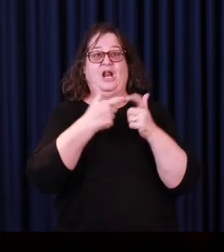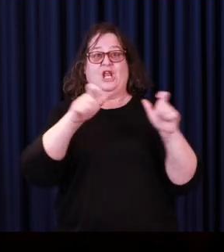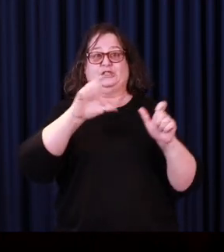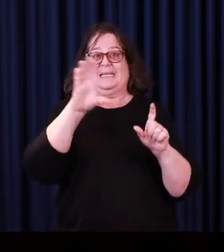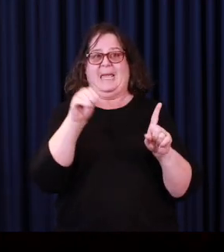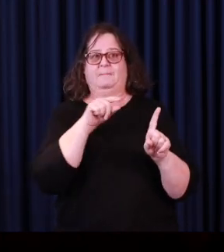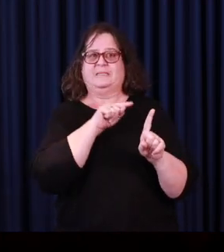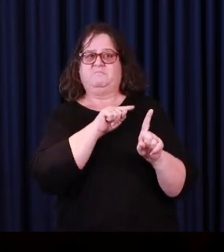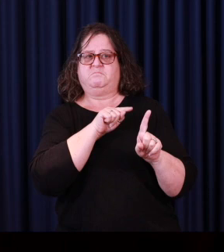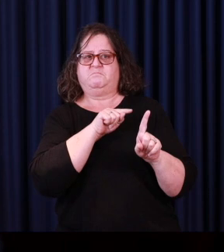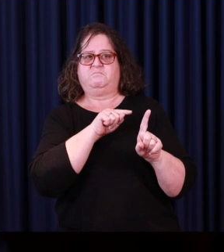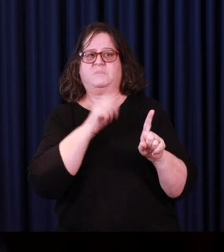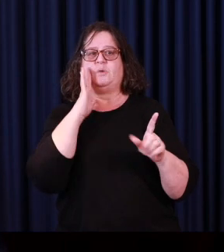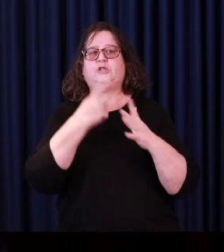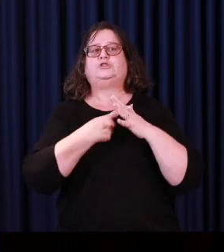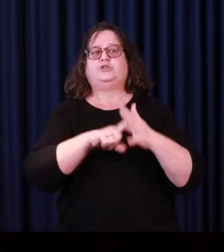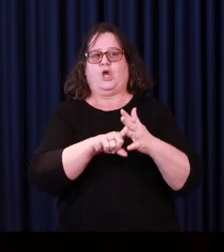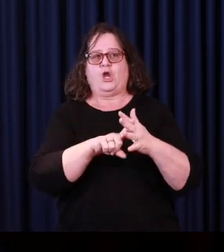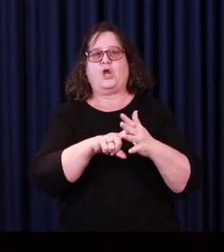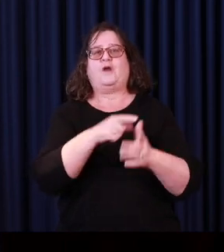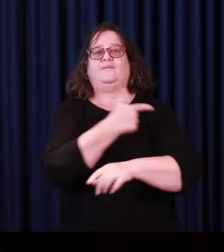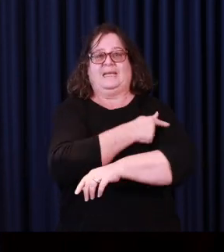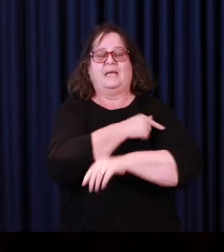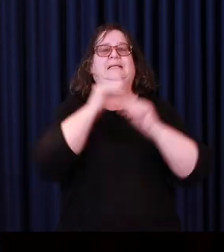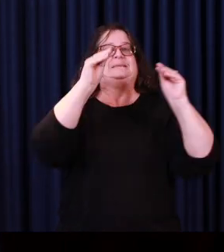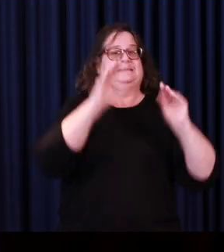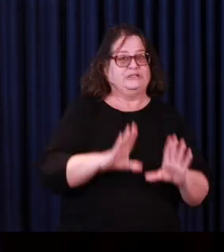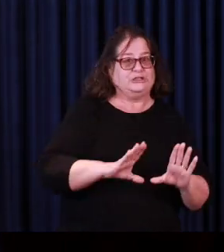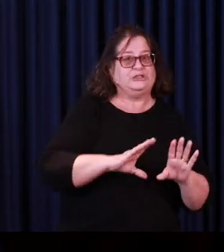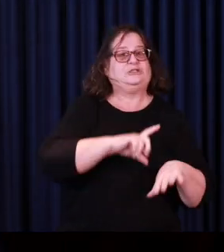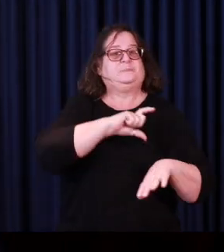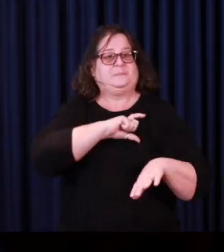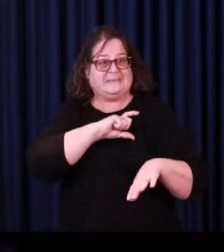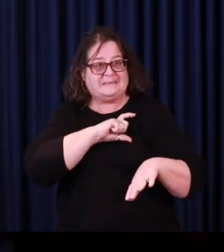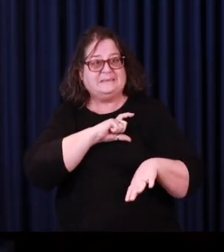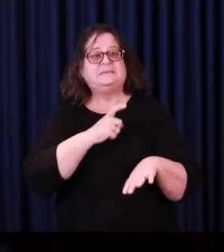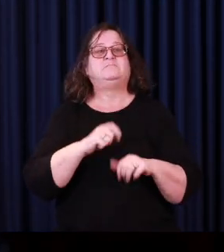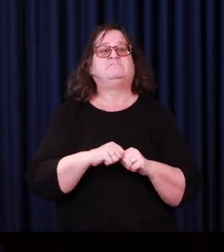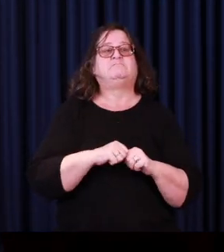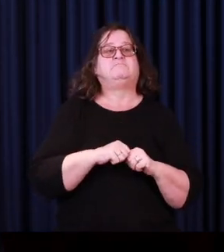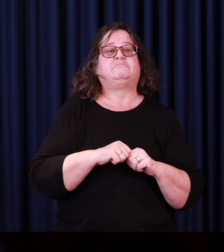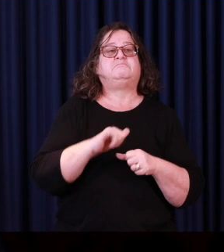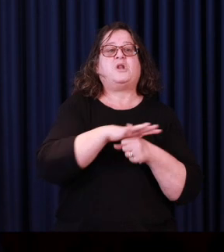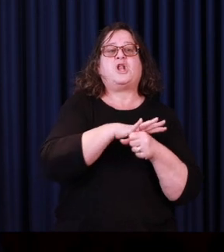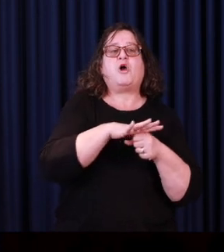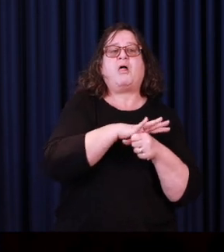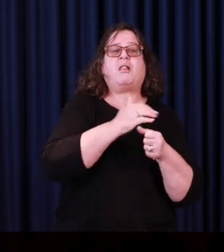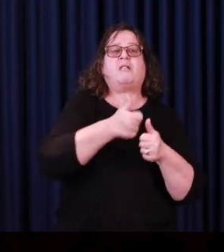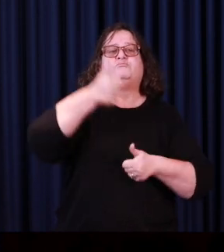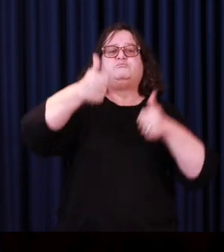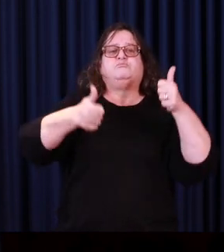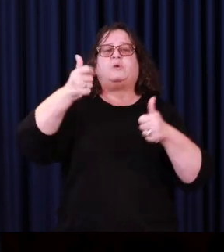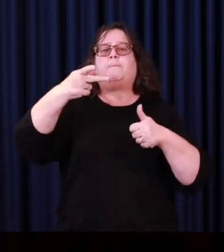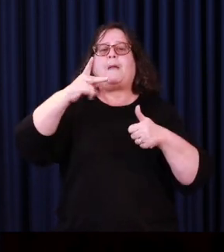and cops. And while local public health officials are working hard, we need to work